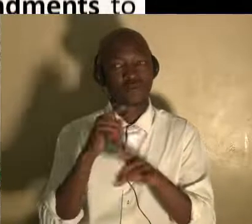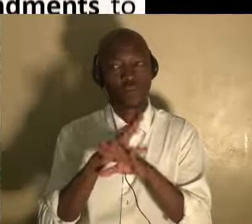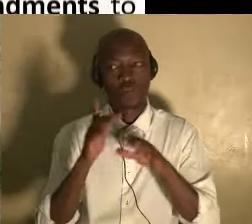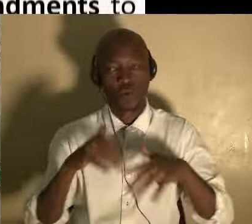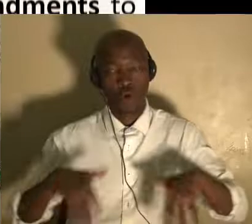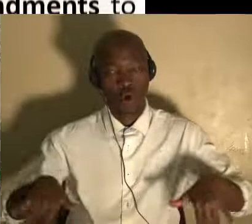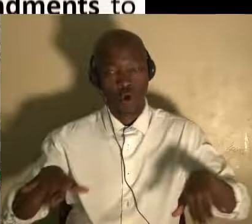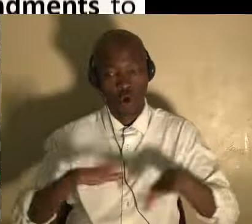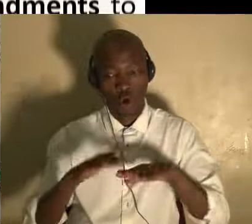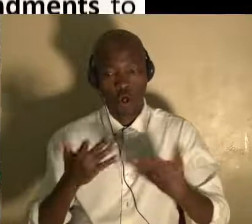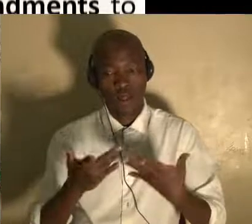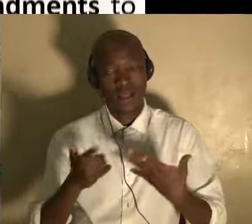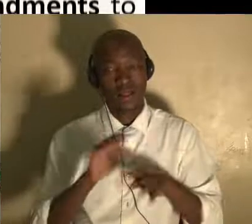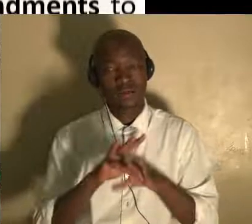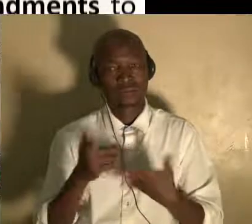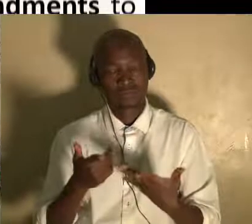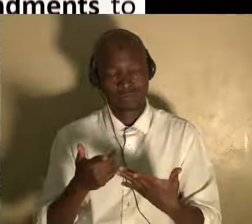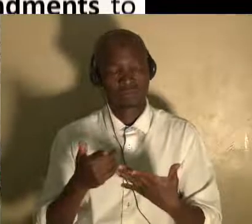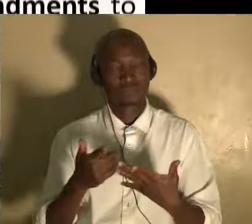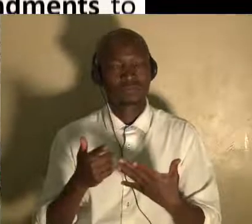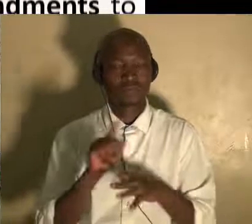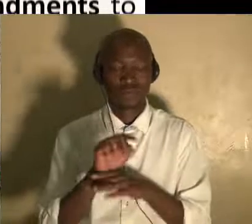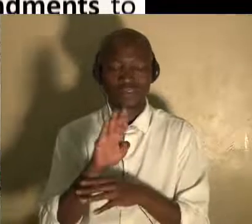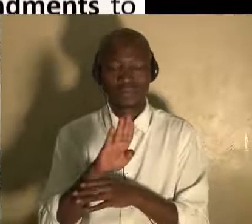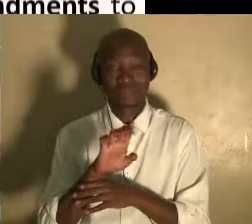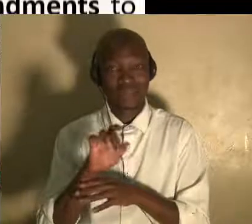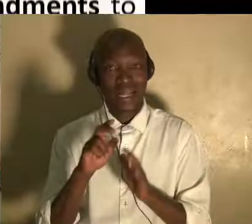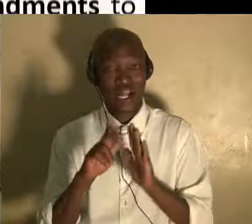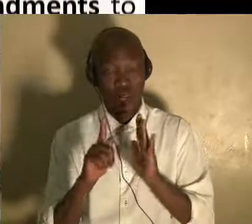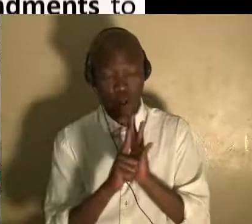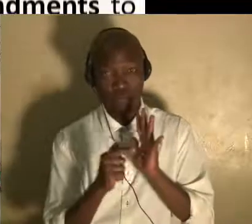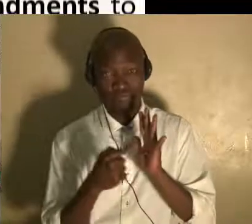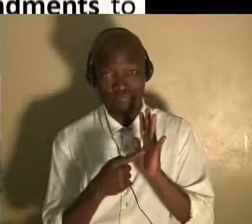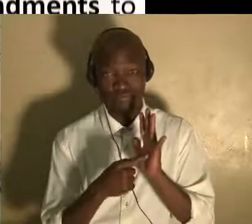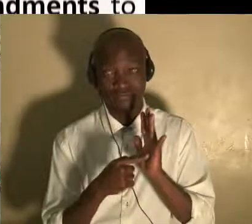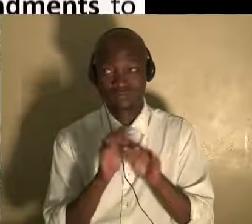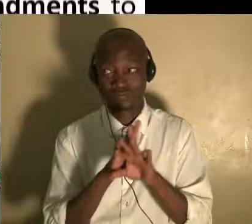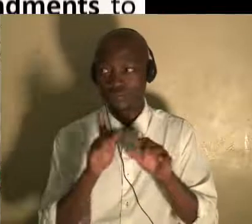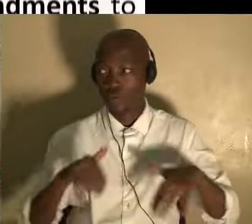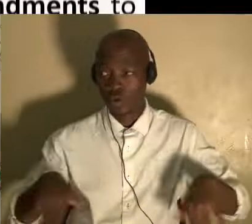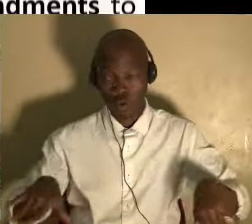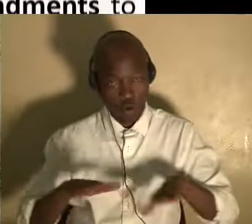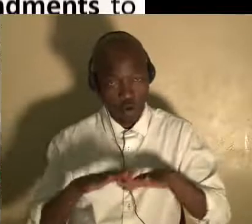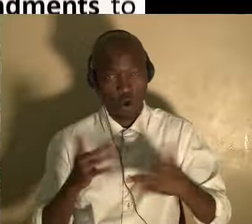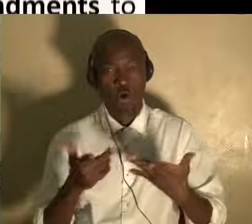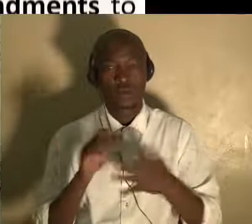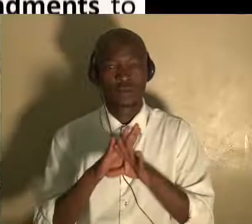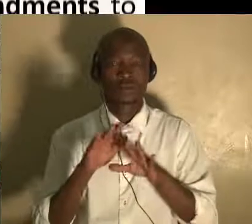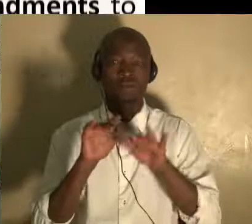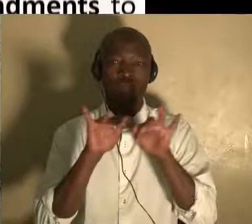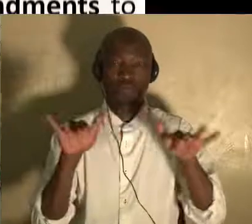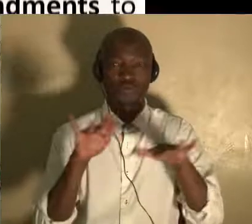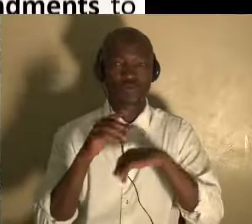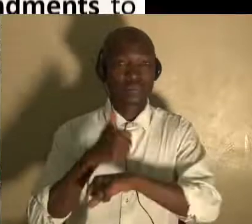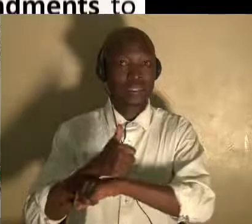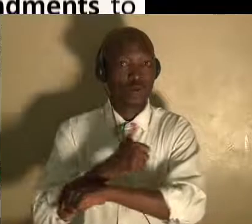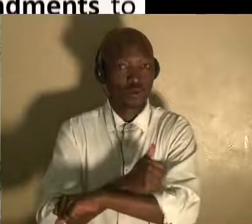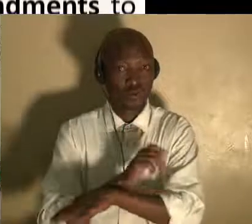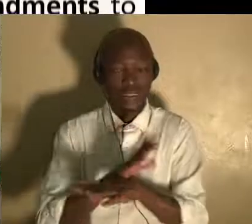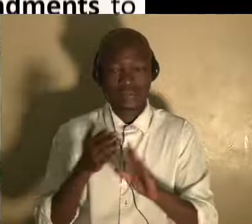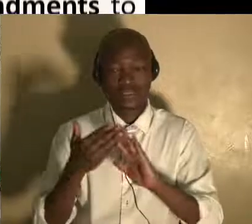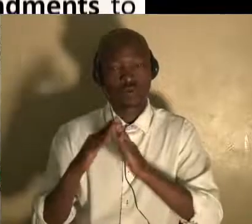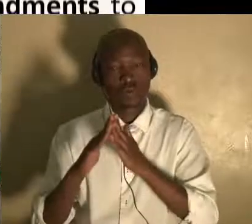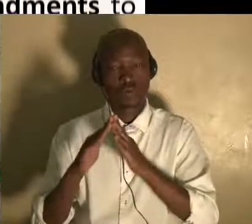entire bill that was consulted with all the stakeholders and communities in the previous